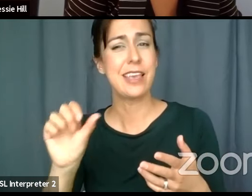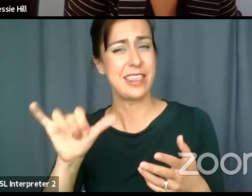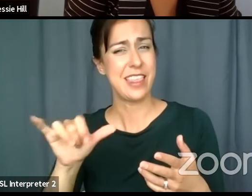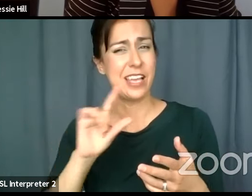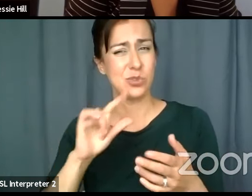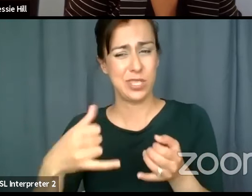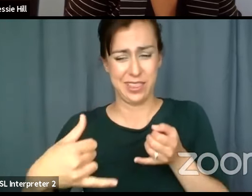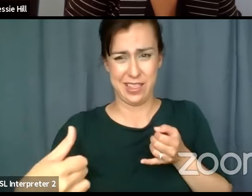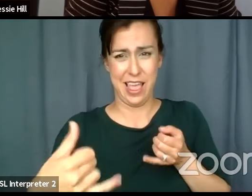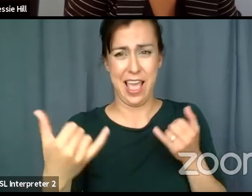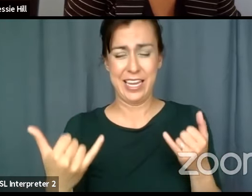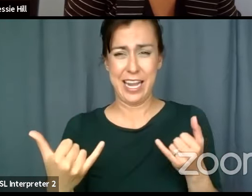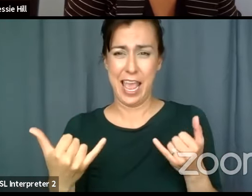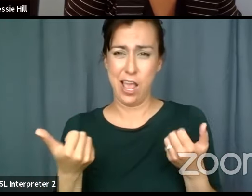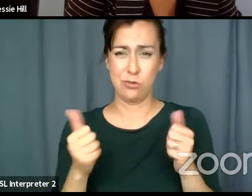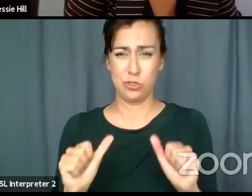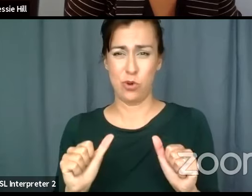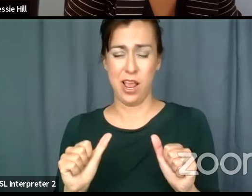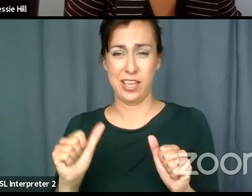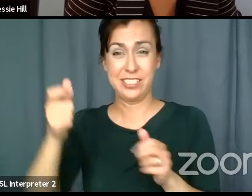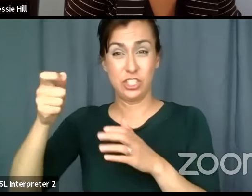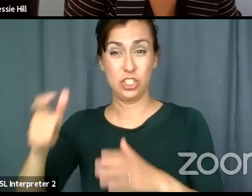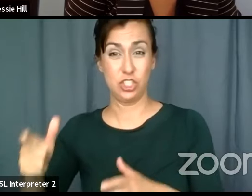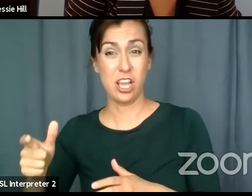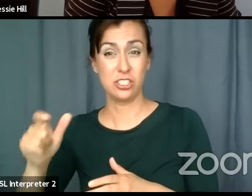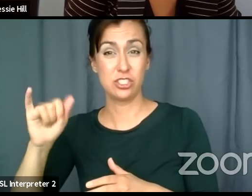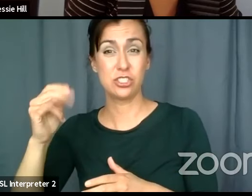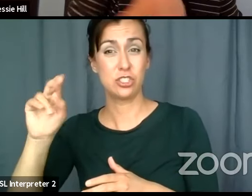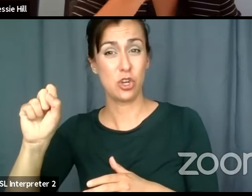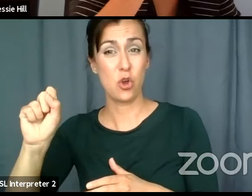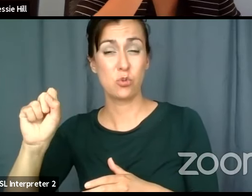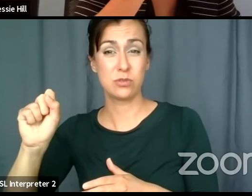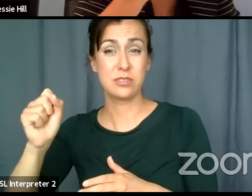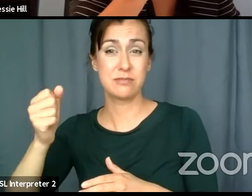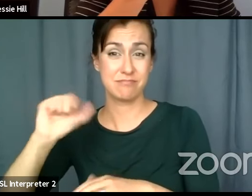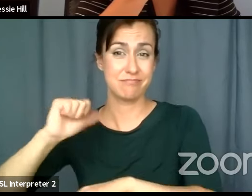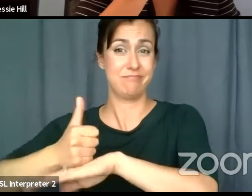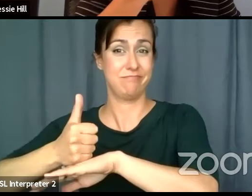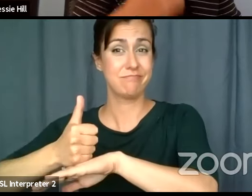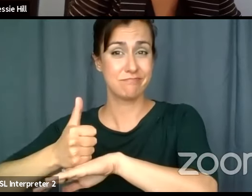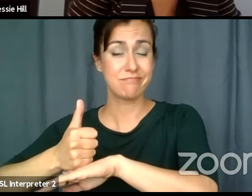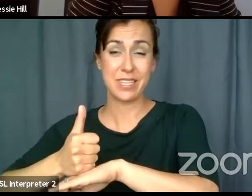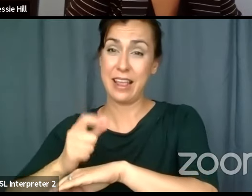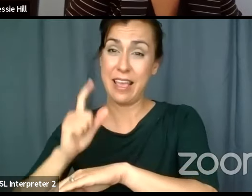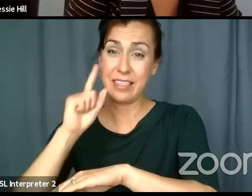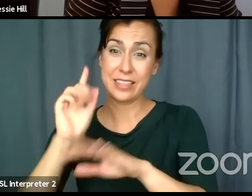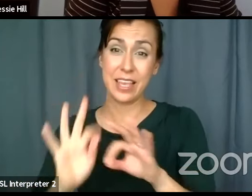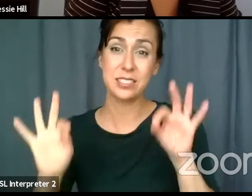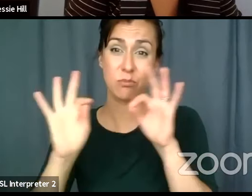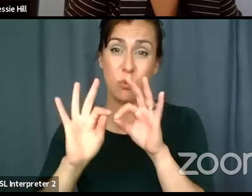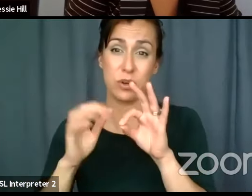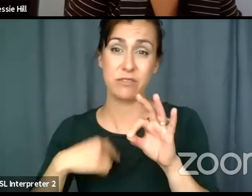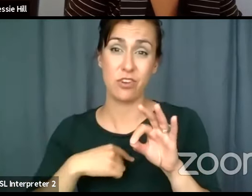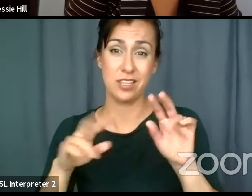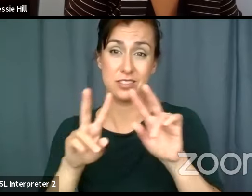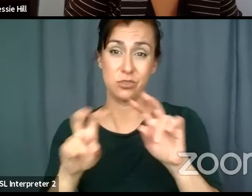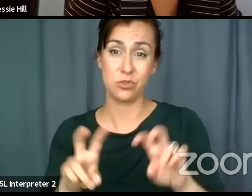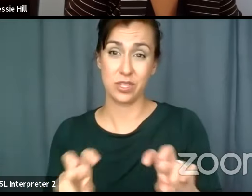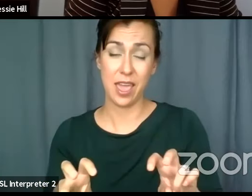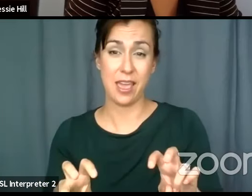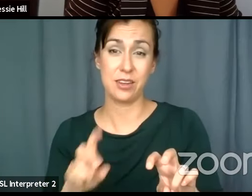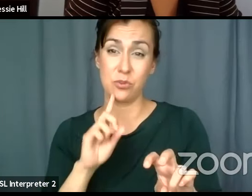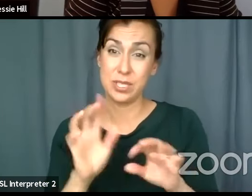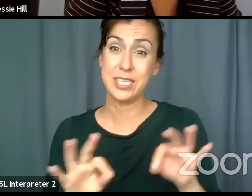line that Judge Jones drew. And I think it's important and a really vital line to